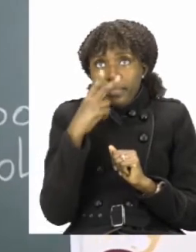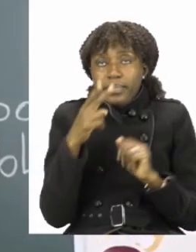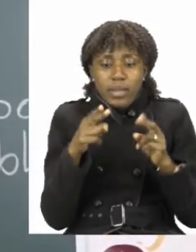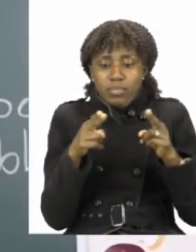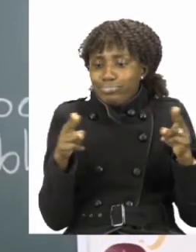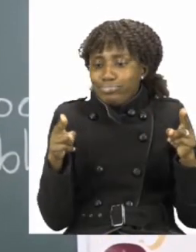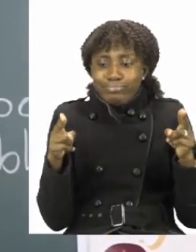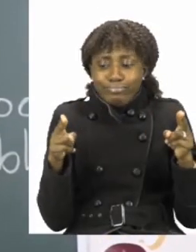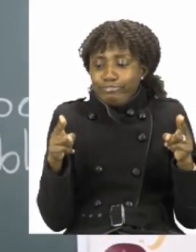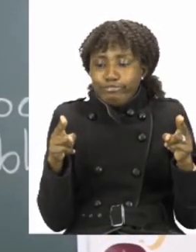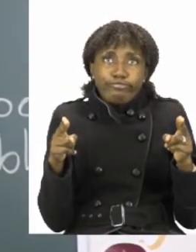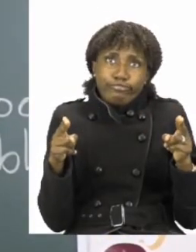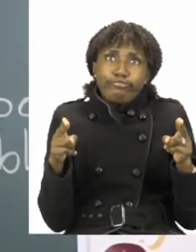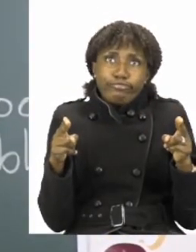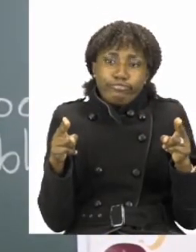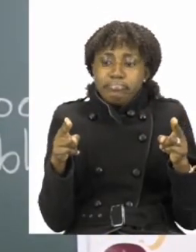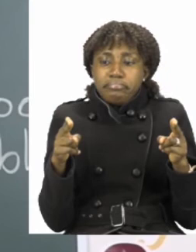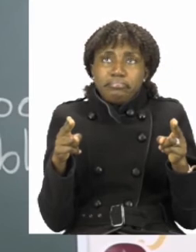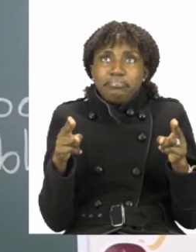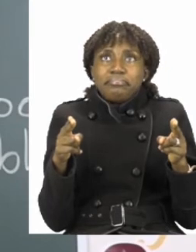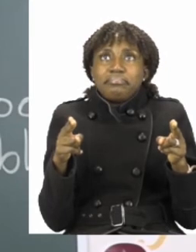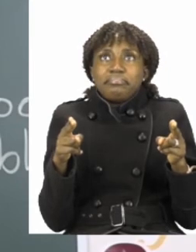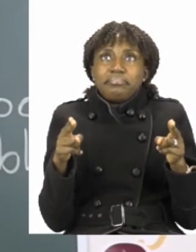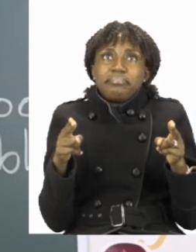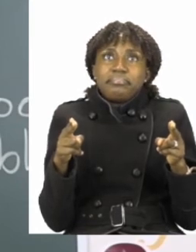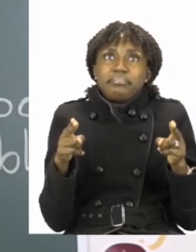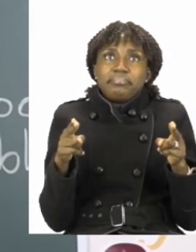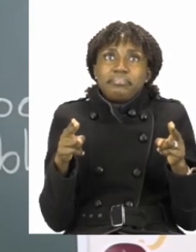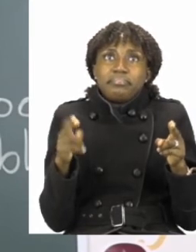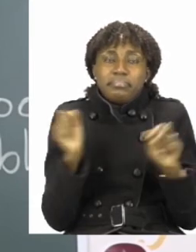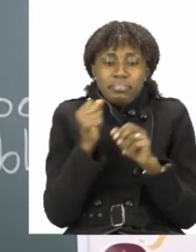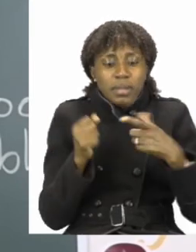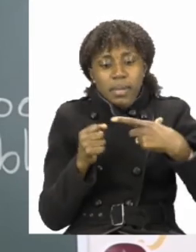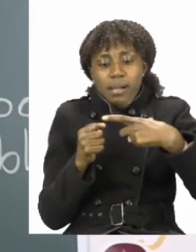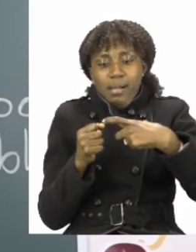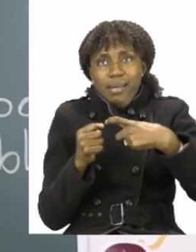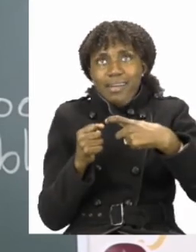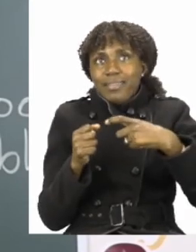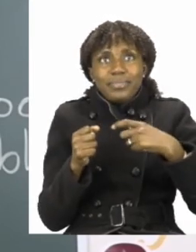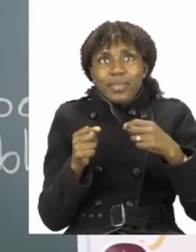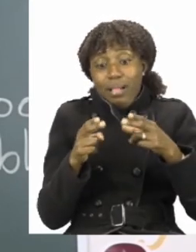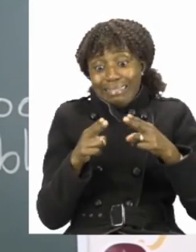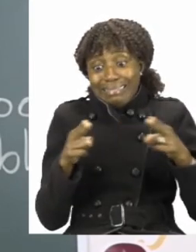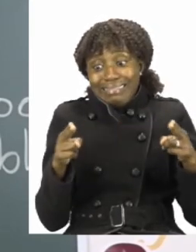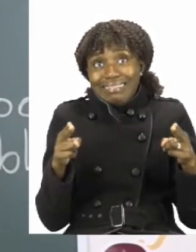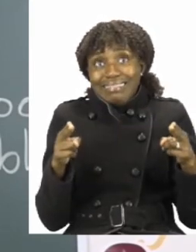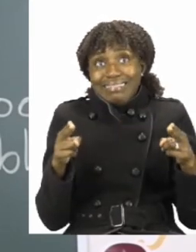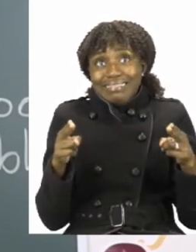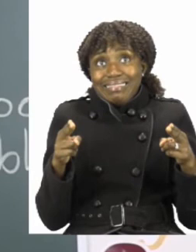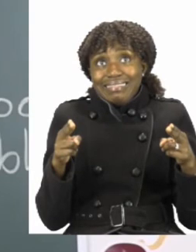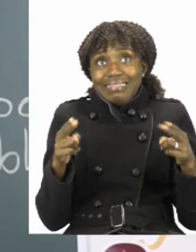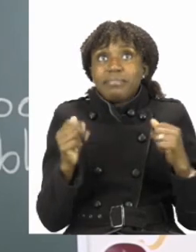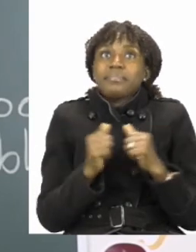pencil seems to be something that's quite long. I can't have Or rather, I can still hold the pencil